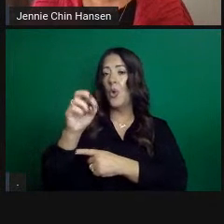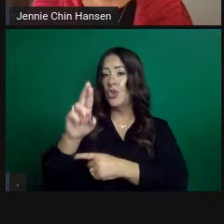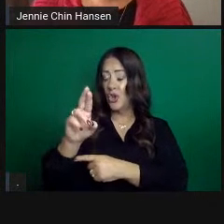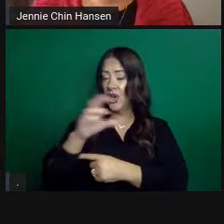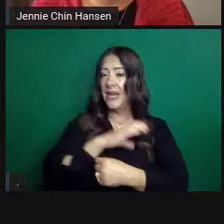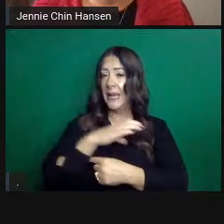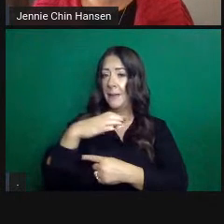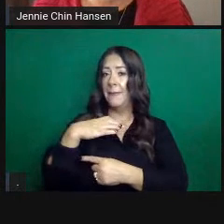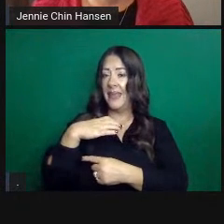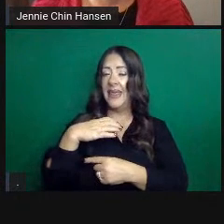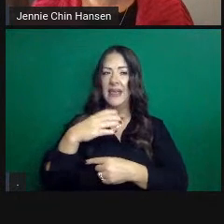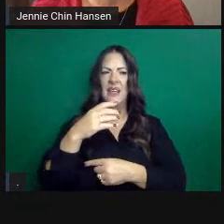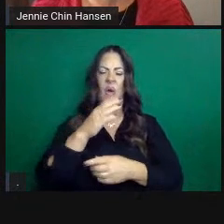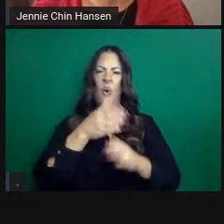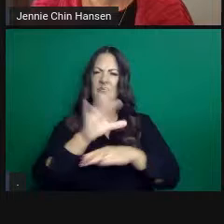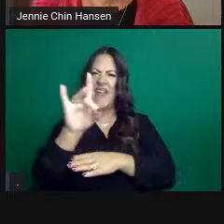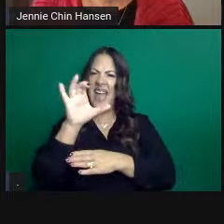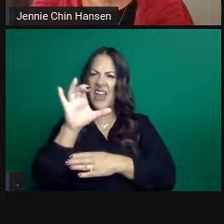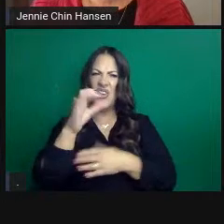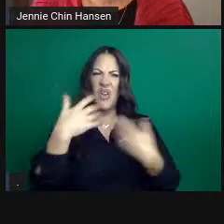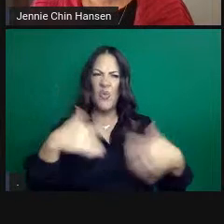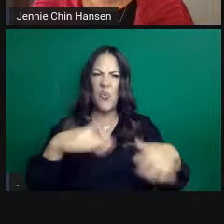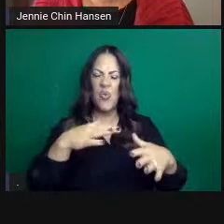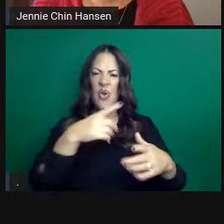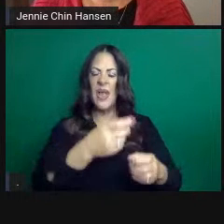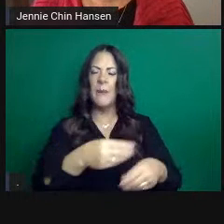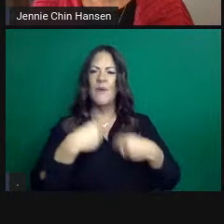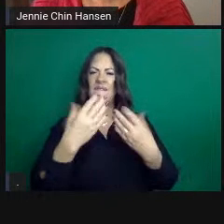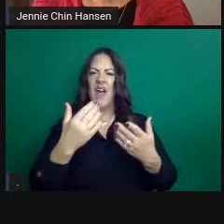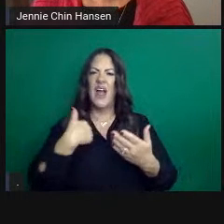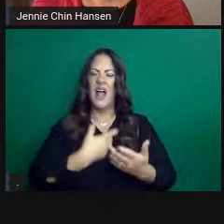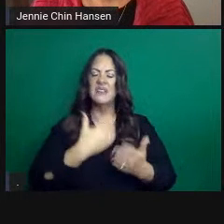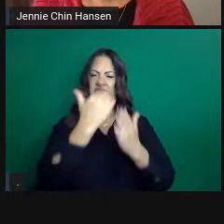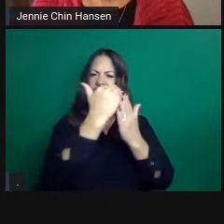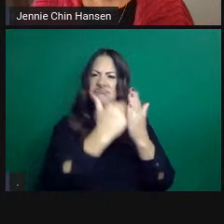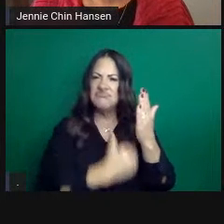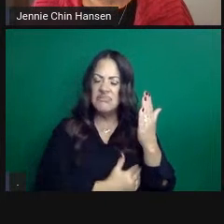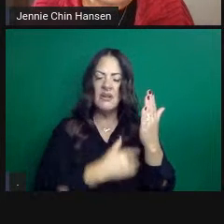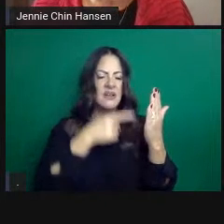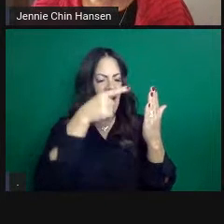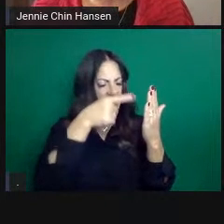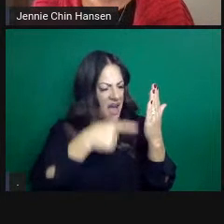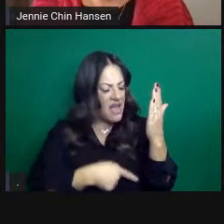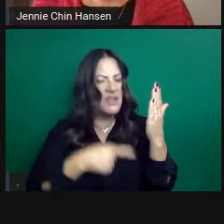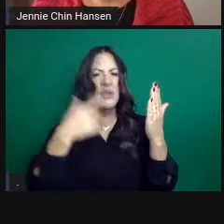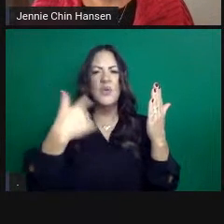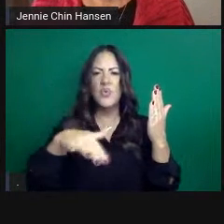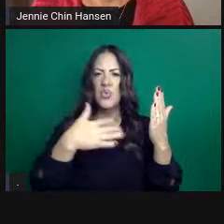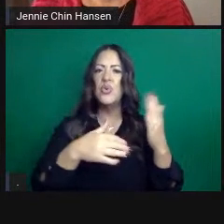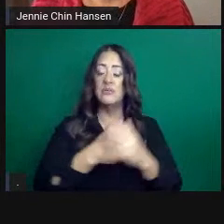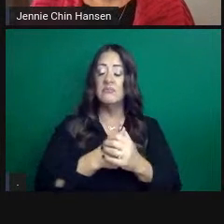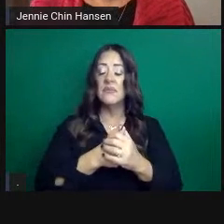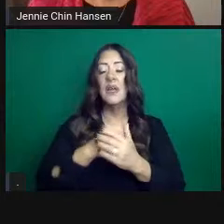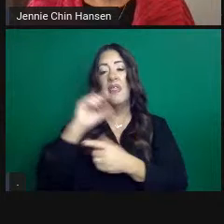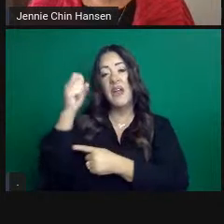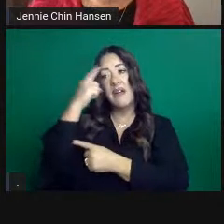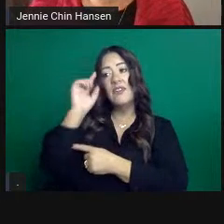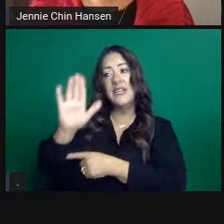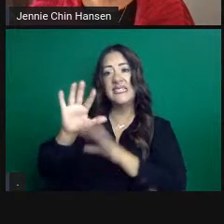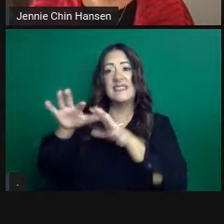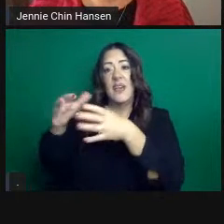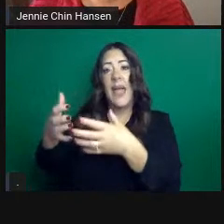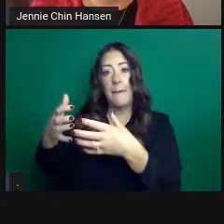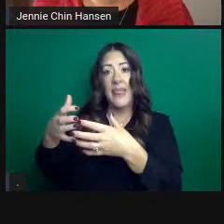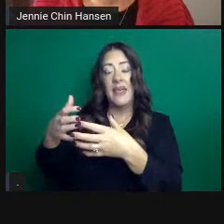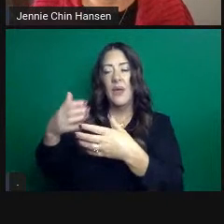800. How do you begin to address that? So you heard that the cabinet has really